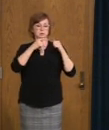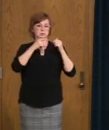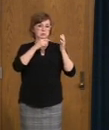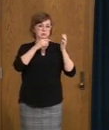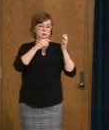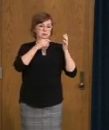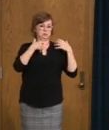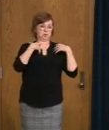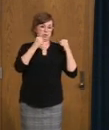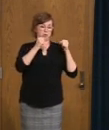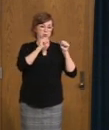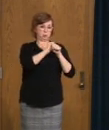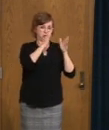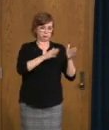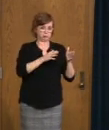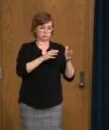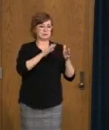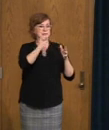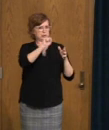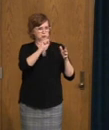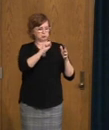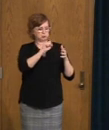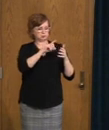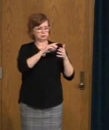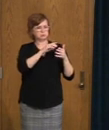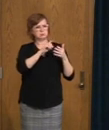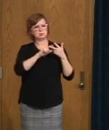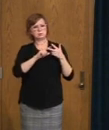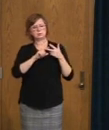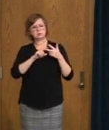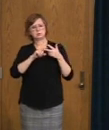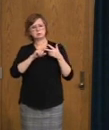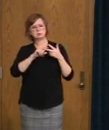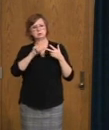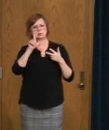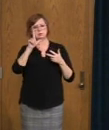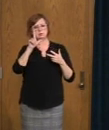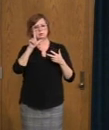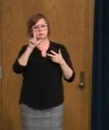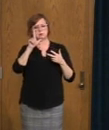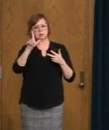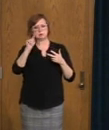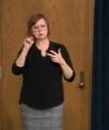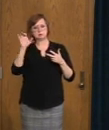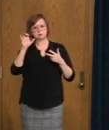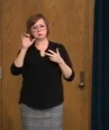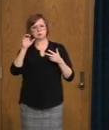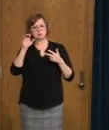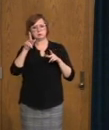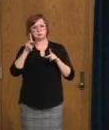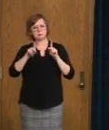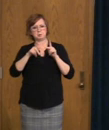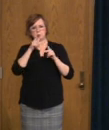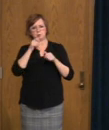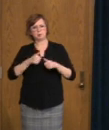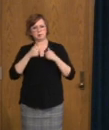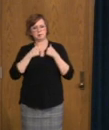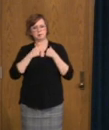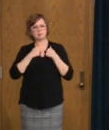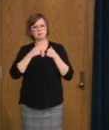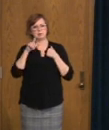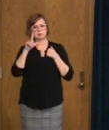but long-term care residents are also in the first phase. Just wondering when they're going to start seeing